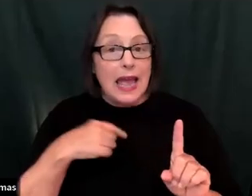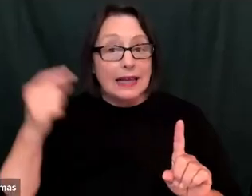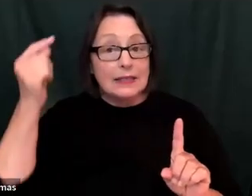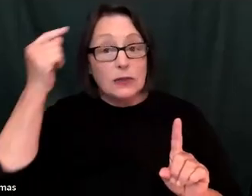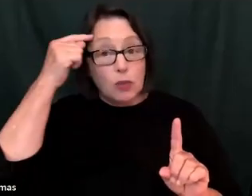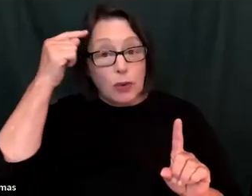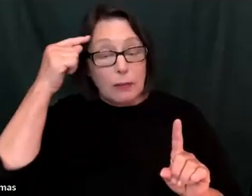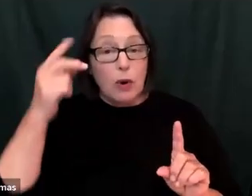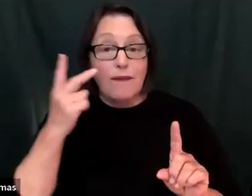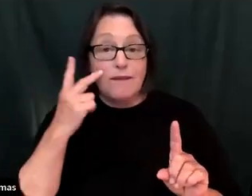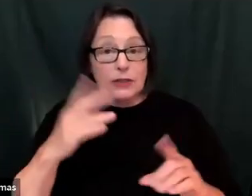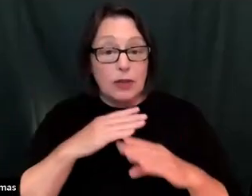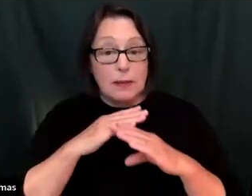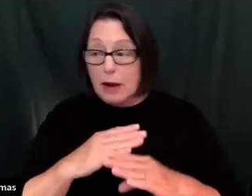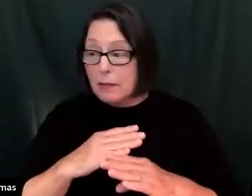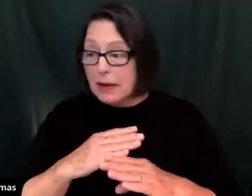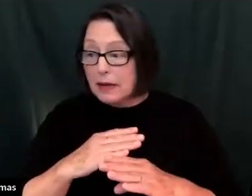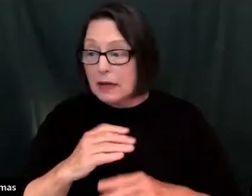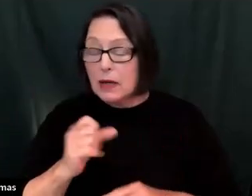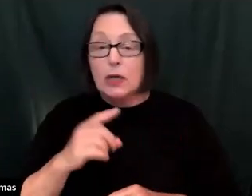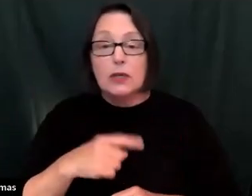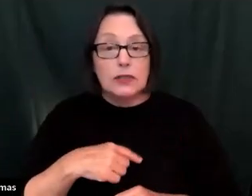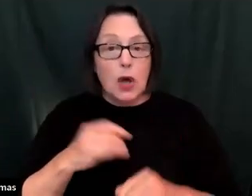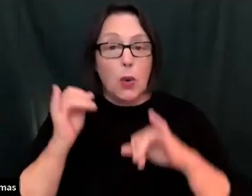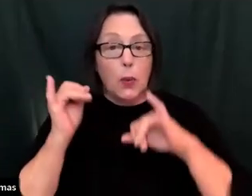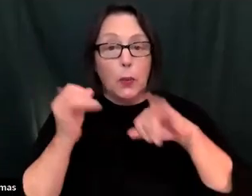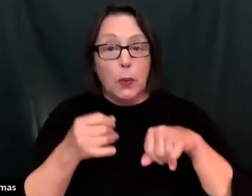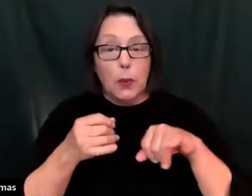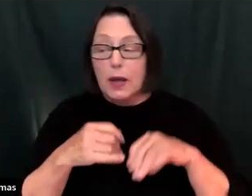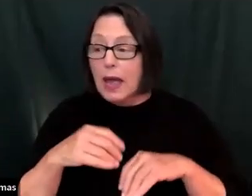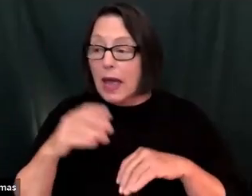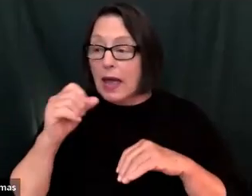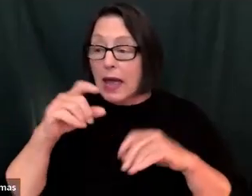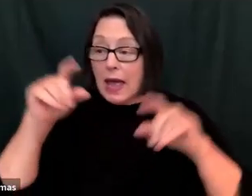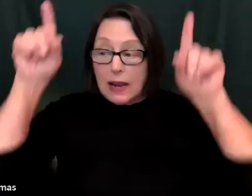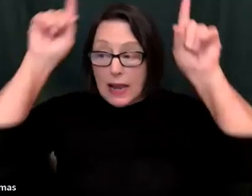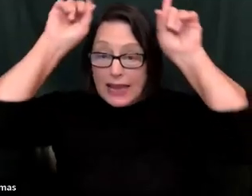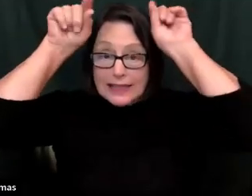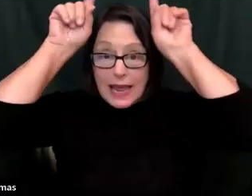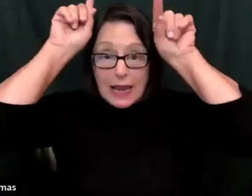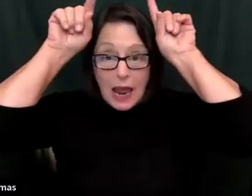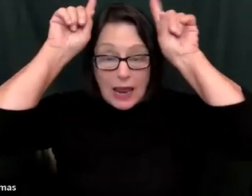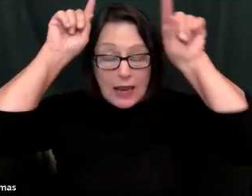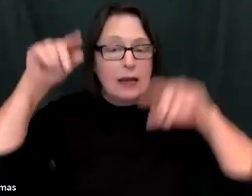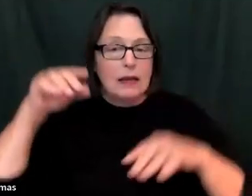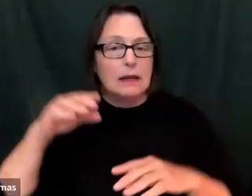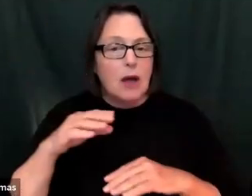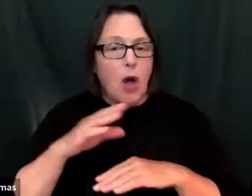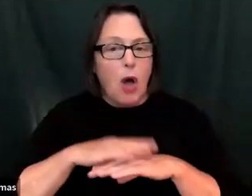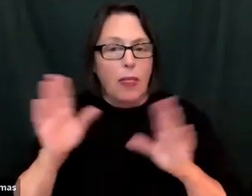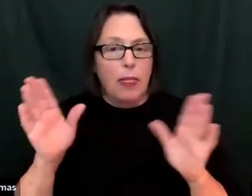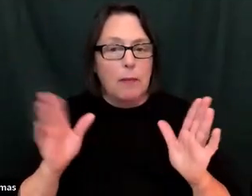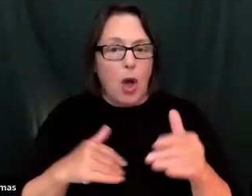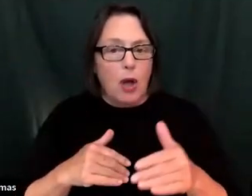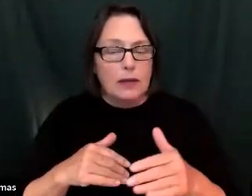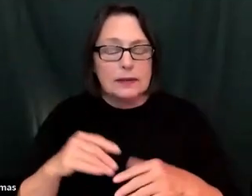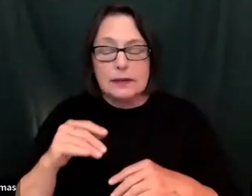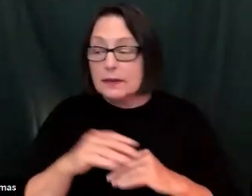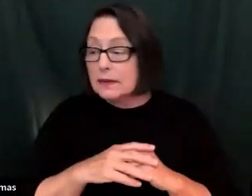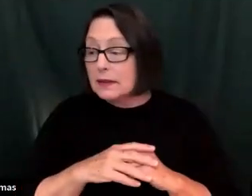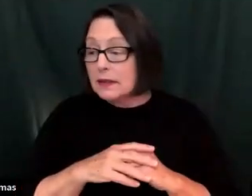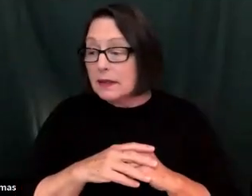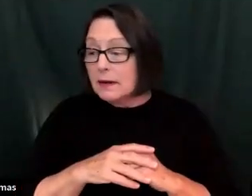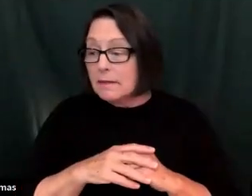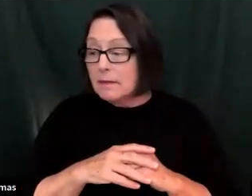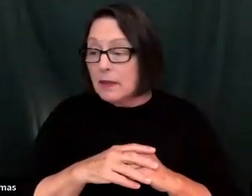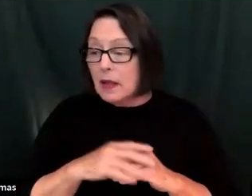so again, they've drawn the little antennae on top of the box. He has